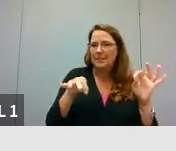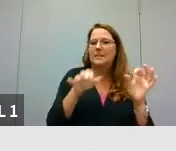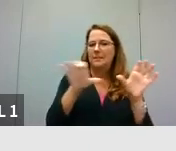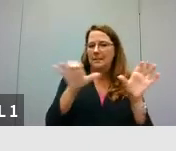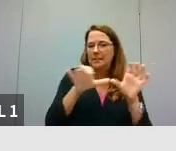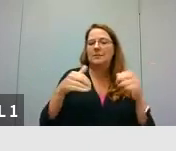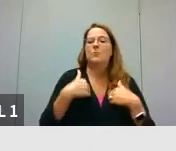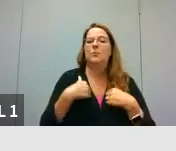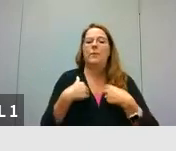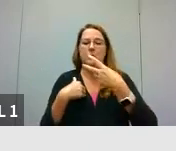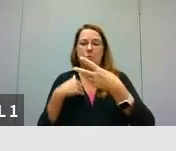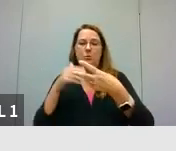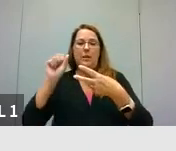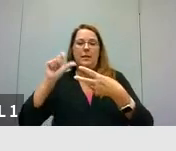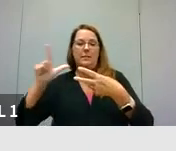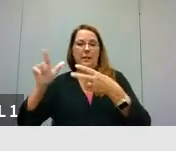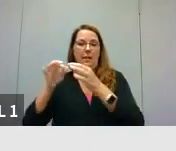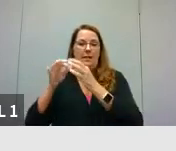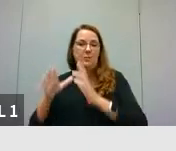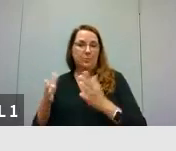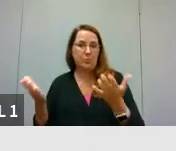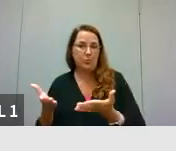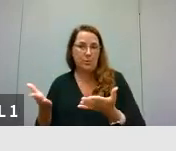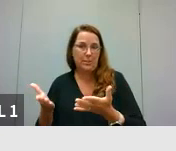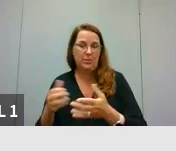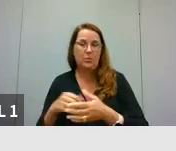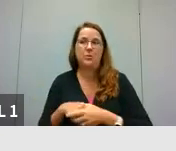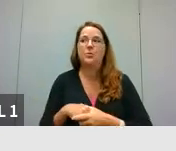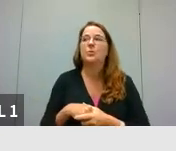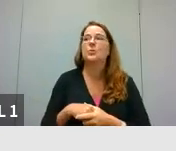have 2 ASL interpreters here.